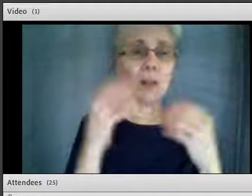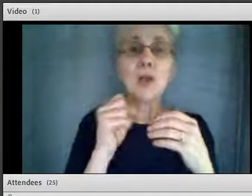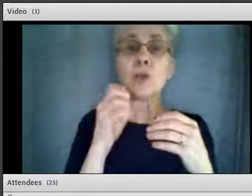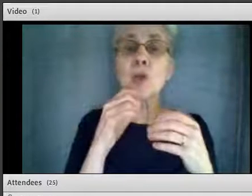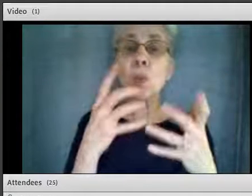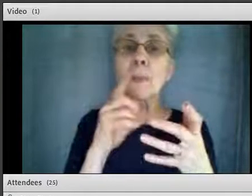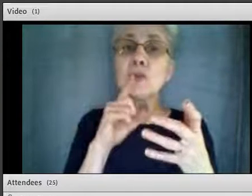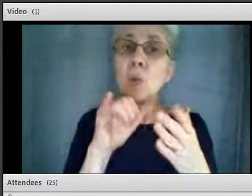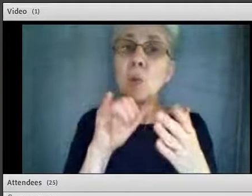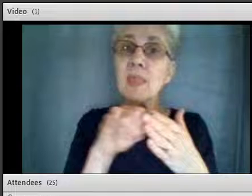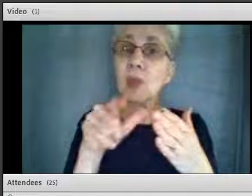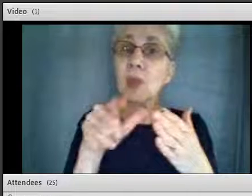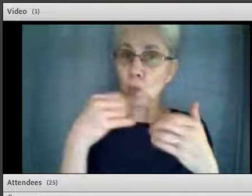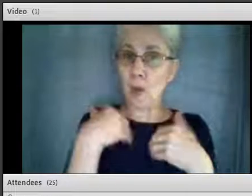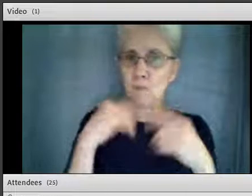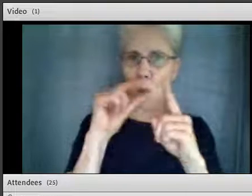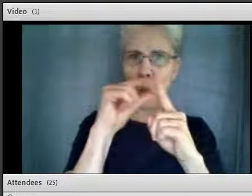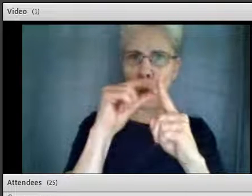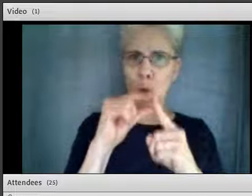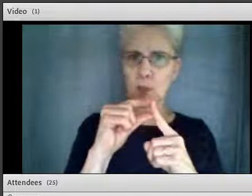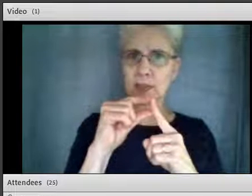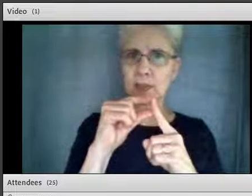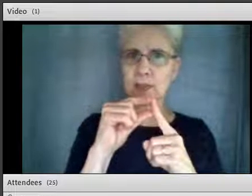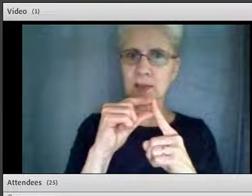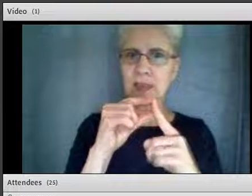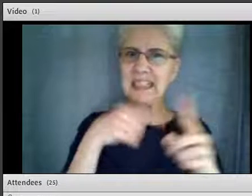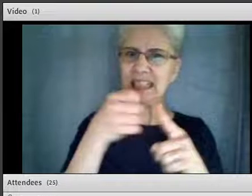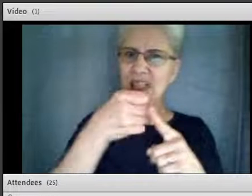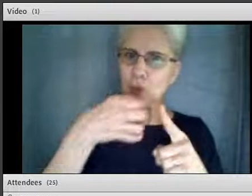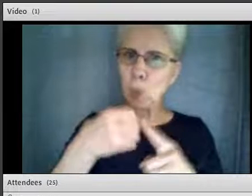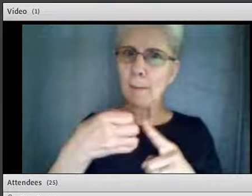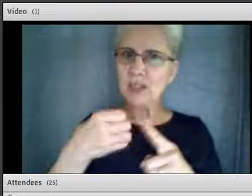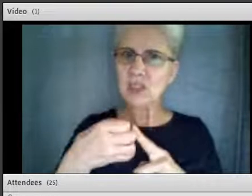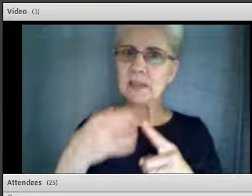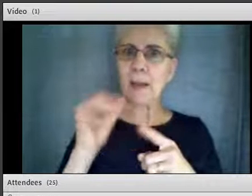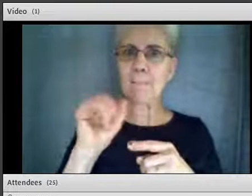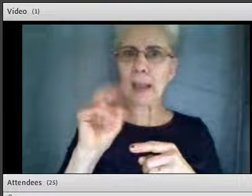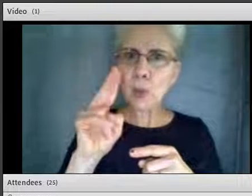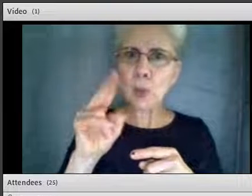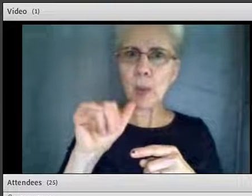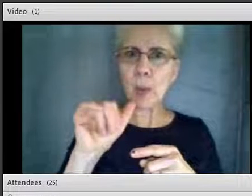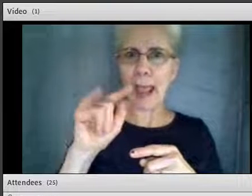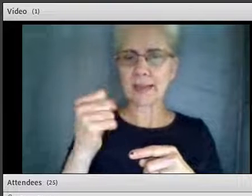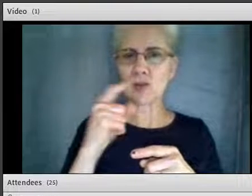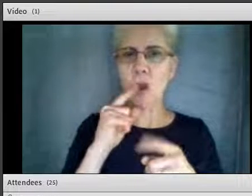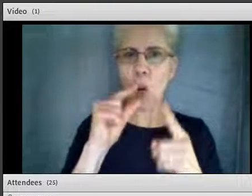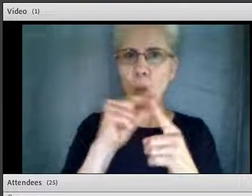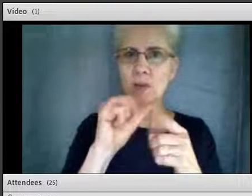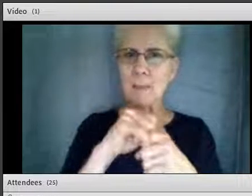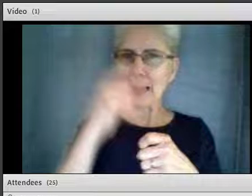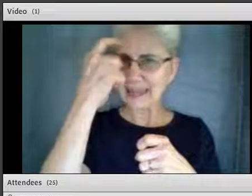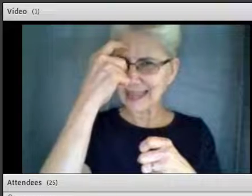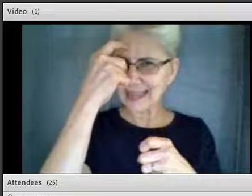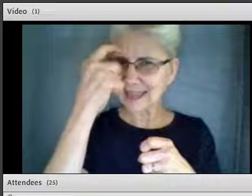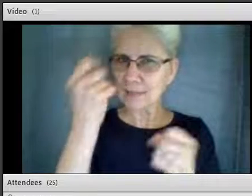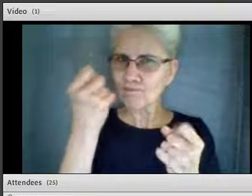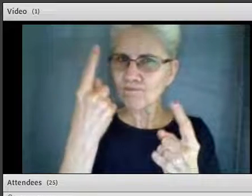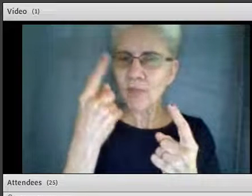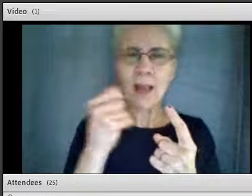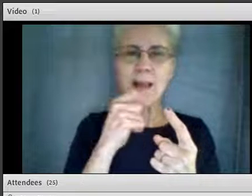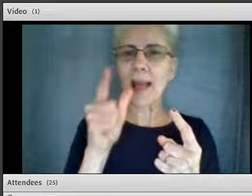words, your descriptions, your menu headings are words that make sense. They're not library lingo,